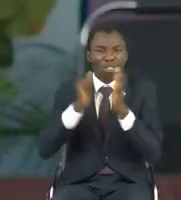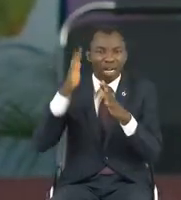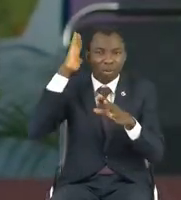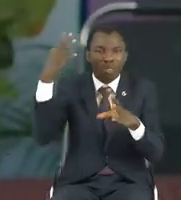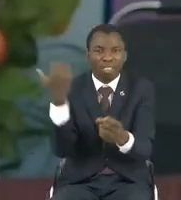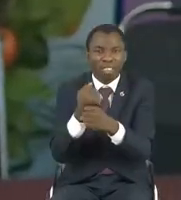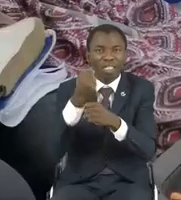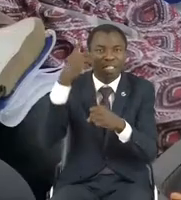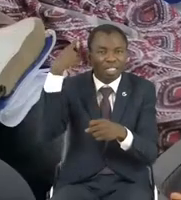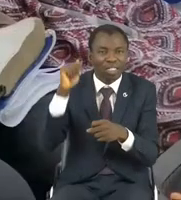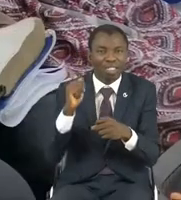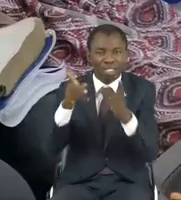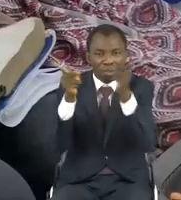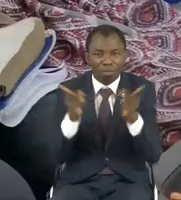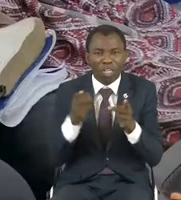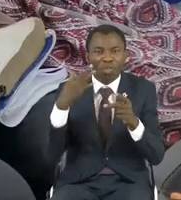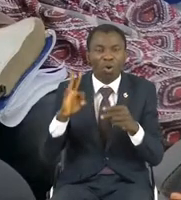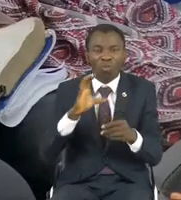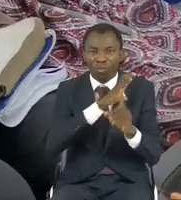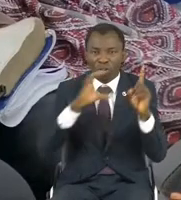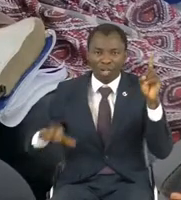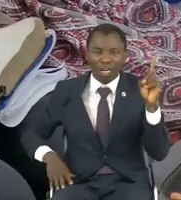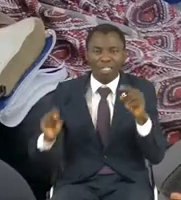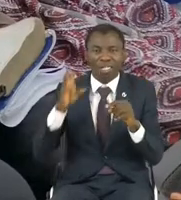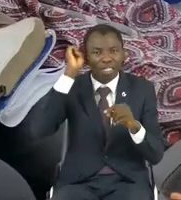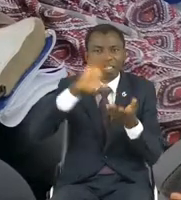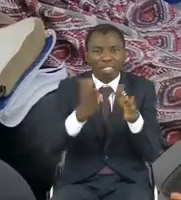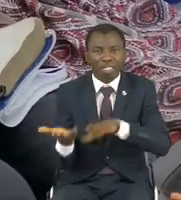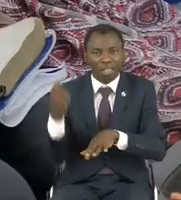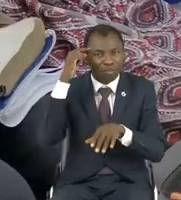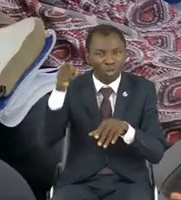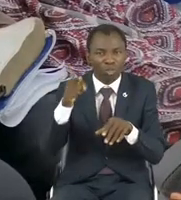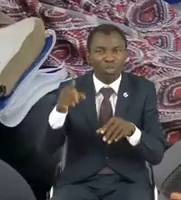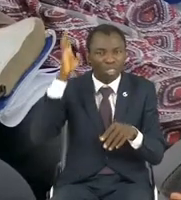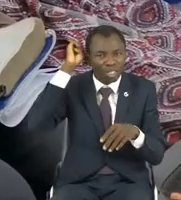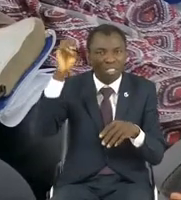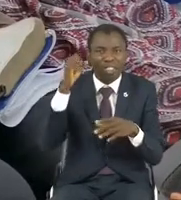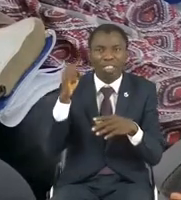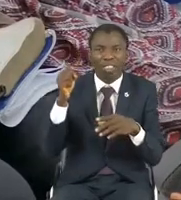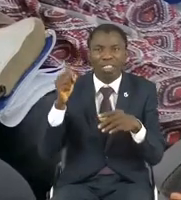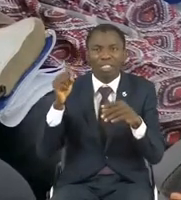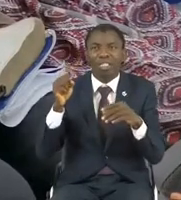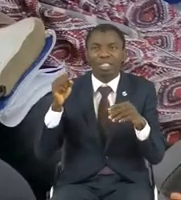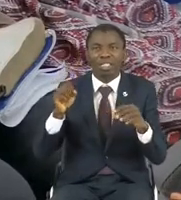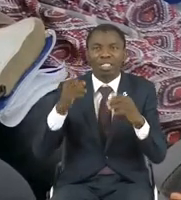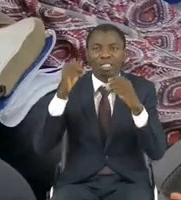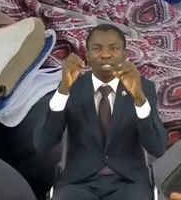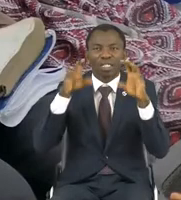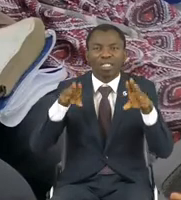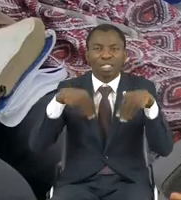Christ. He died for you. He shed his blood for